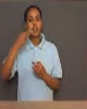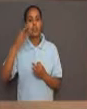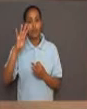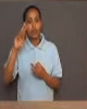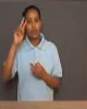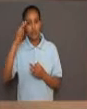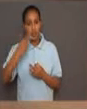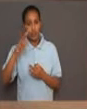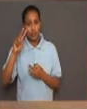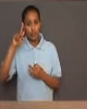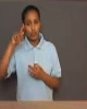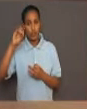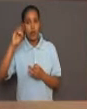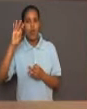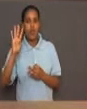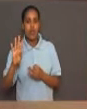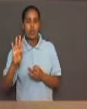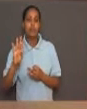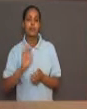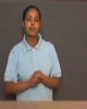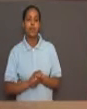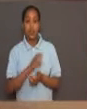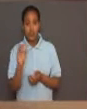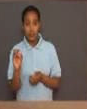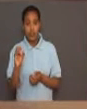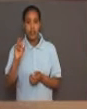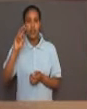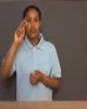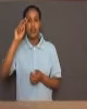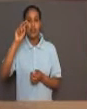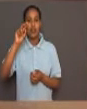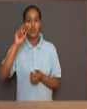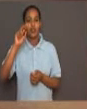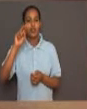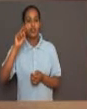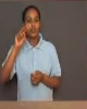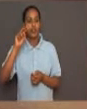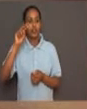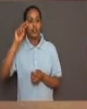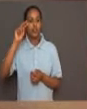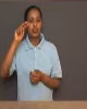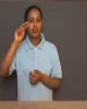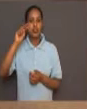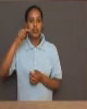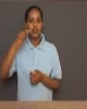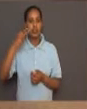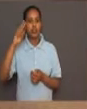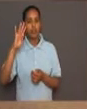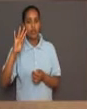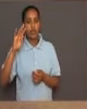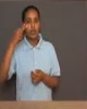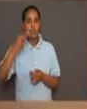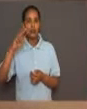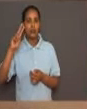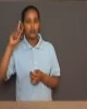monoammonium dihydrogen phosphate and diammonium monohydrogen